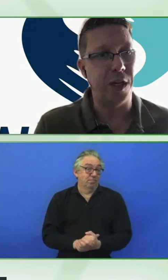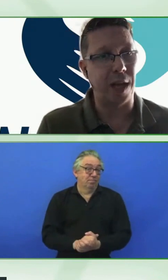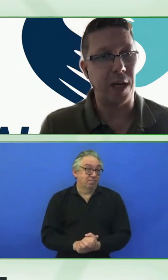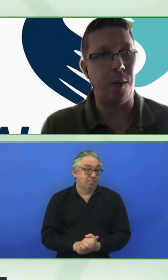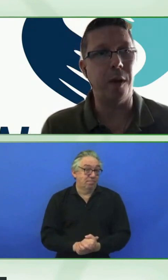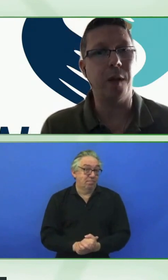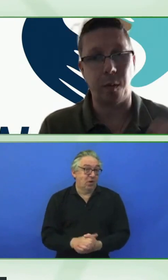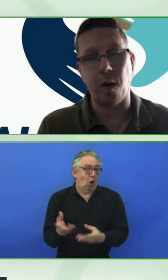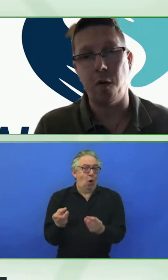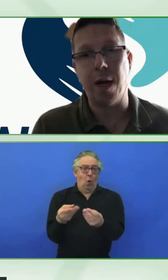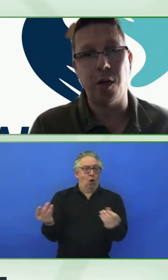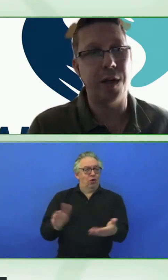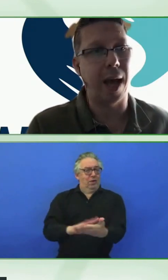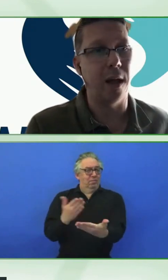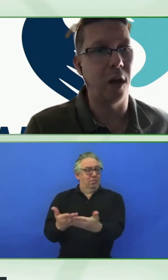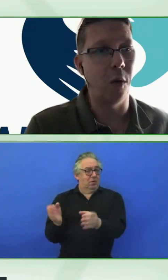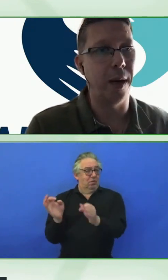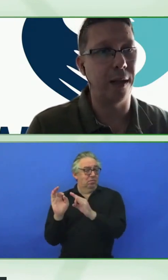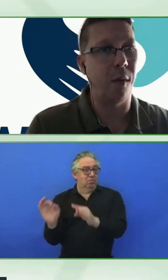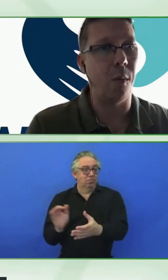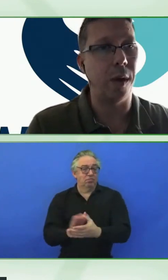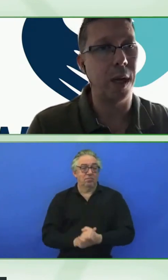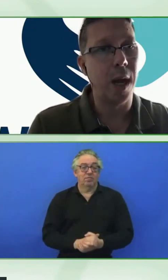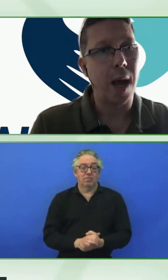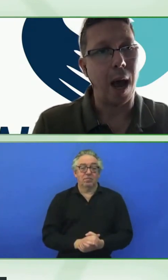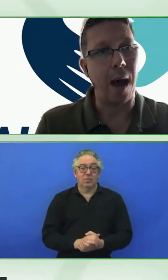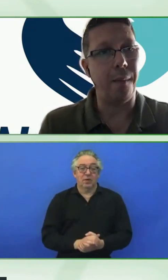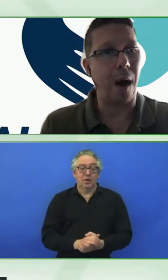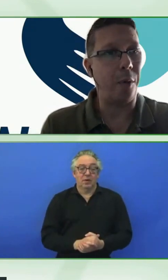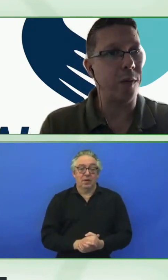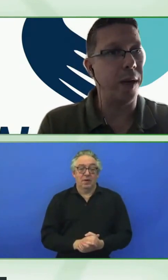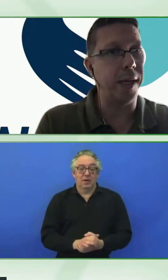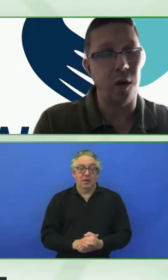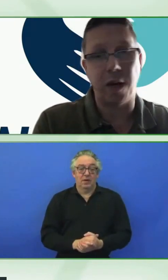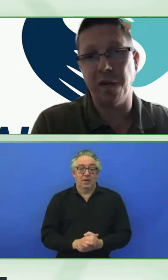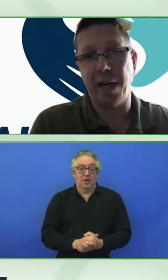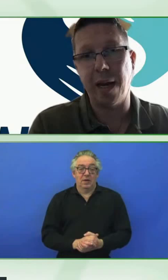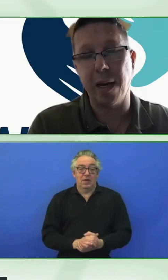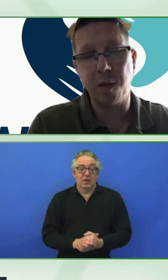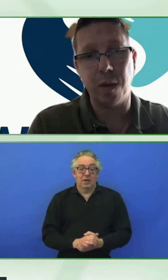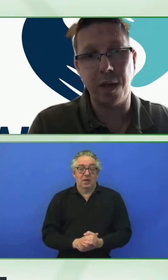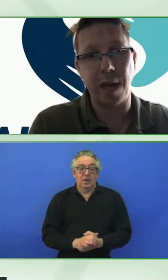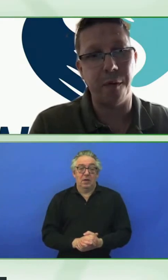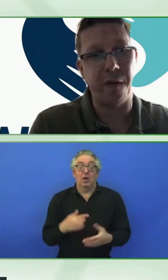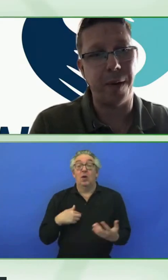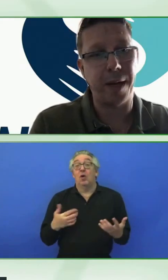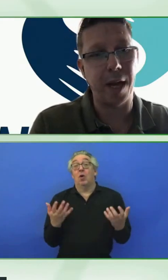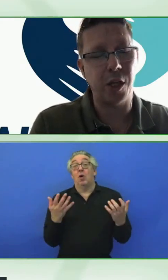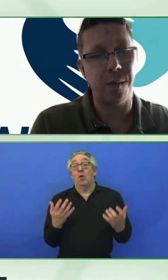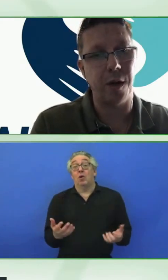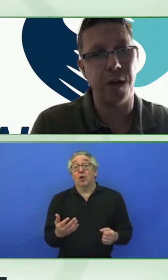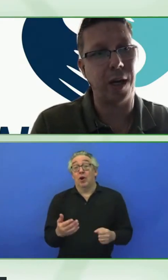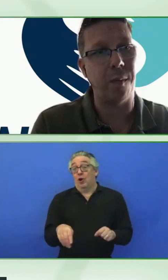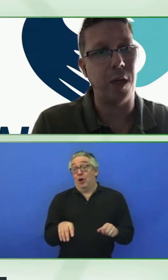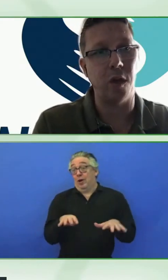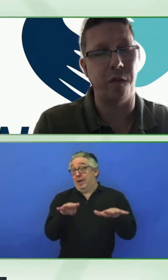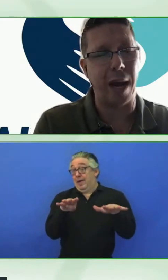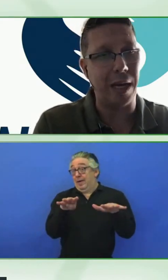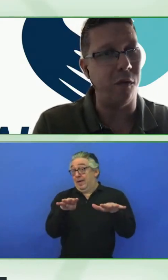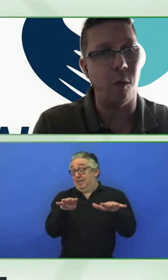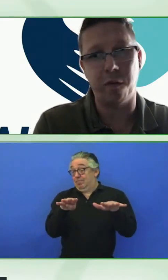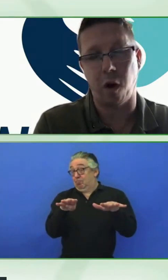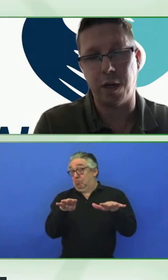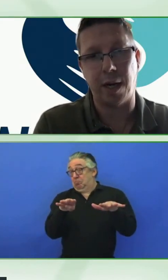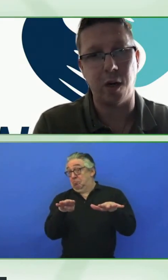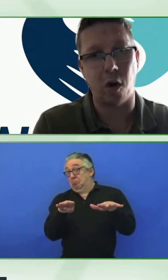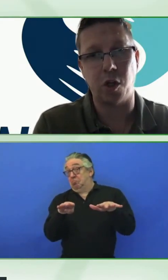because of some features that need to be built, but we are ready to scale globally at the moment. Our possibilities are definitely endless with this type of application because it can be used for